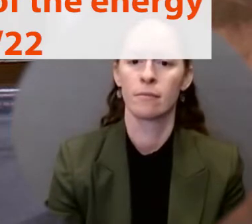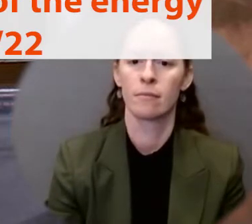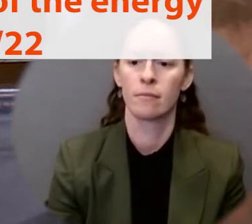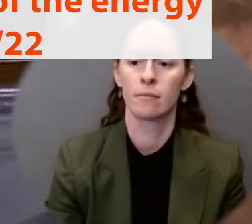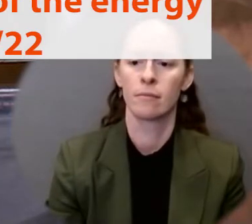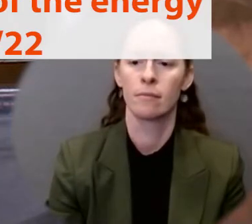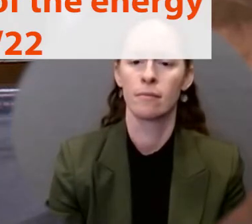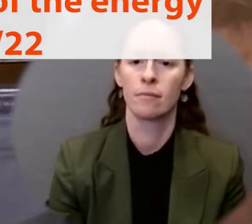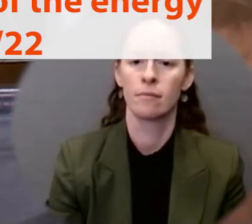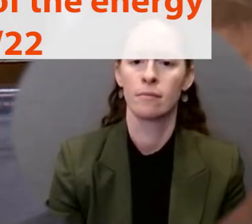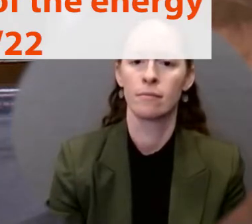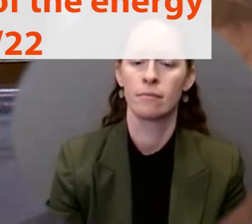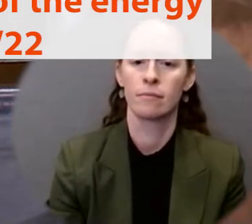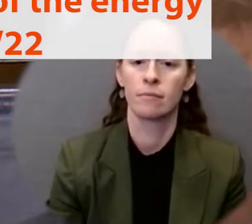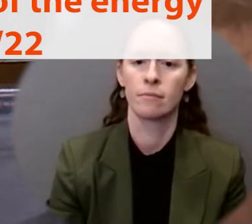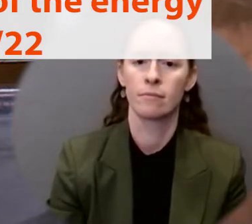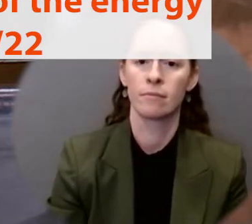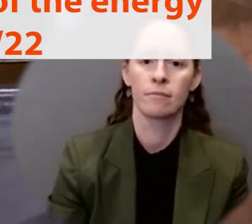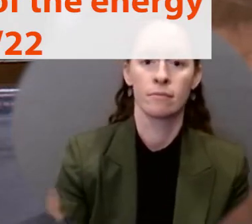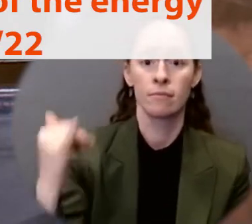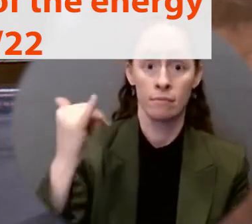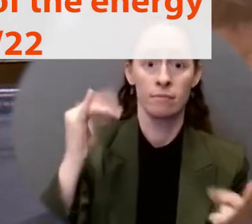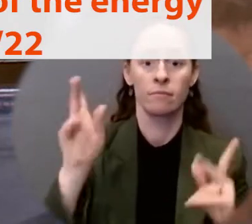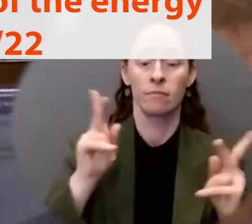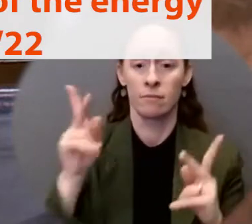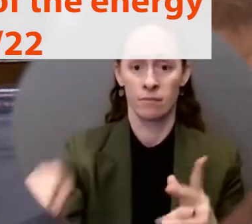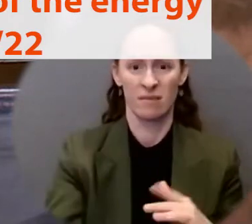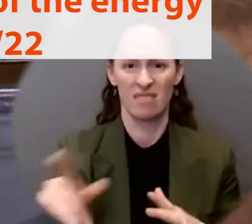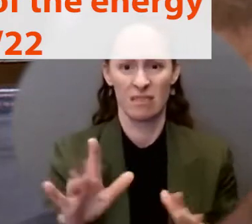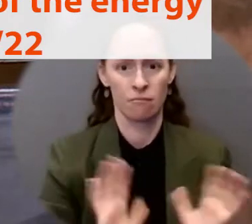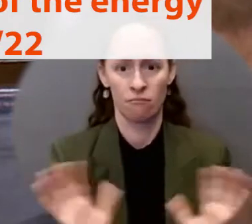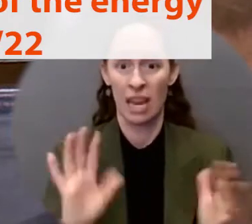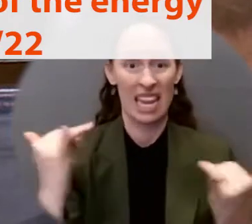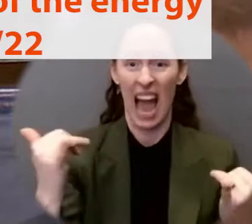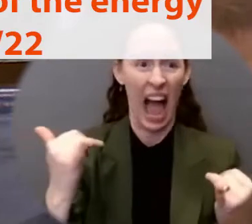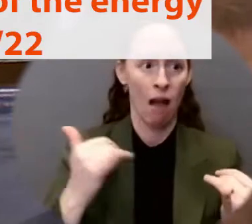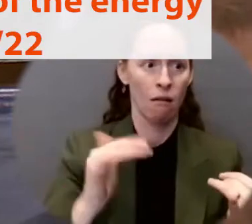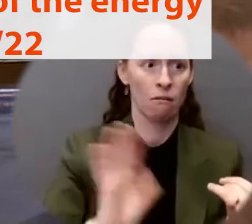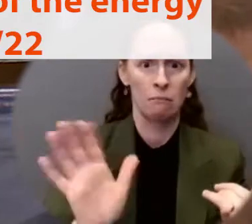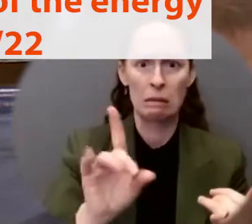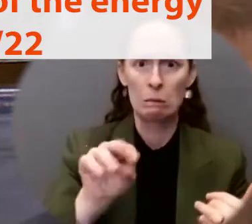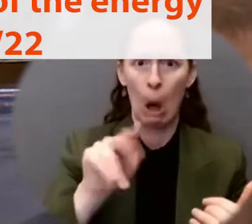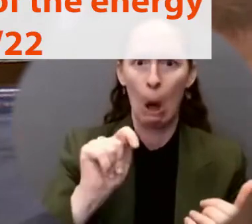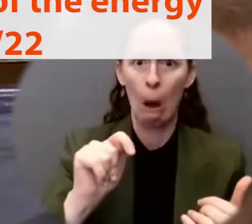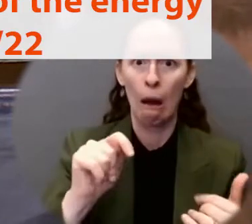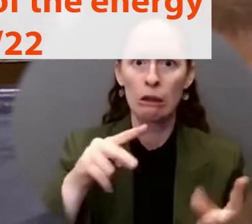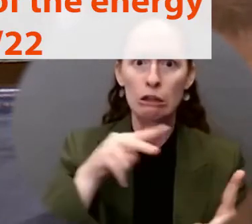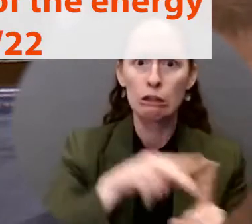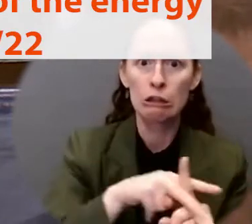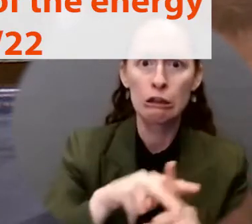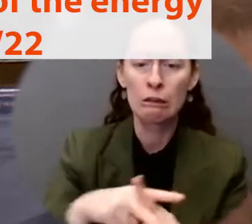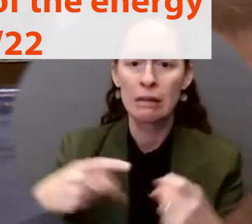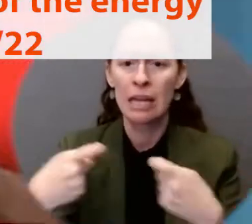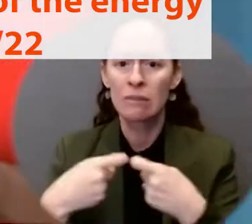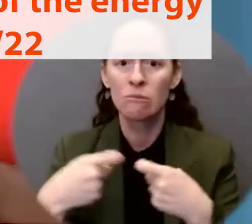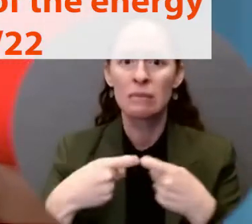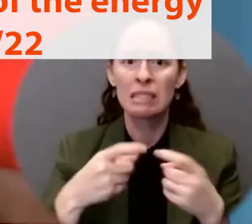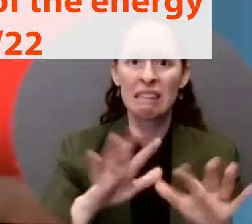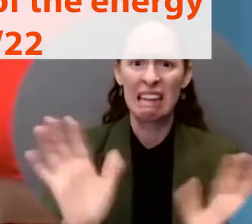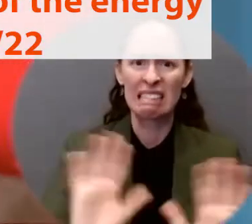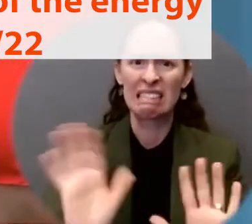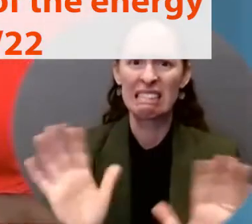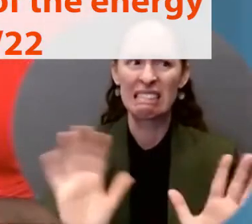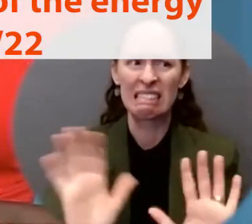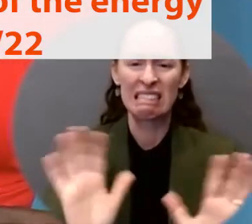their electric vehicles. Does the president agree that California is an example for the rest of the country as it transitions? I haven't seen those